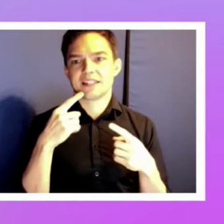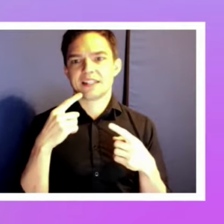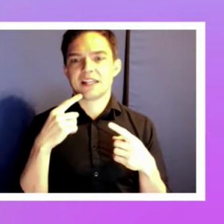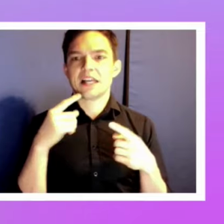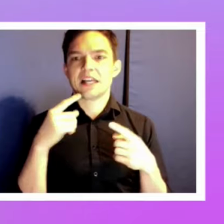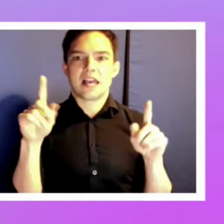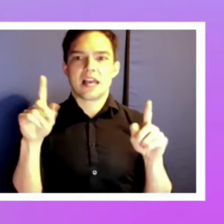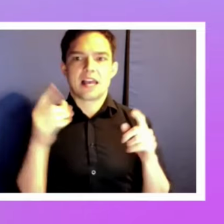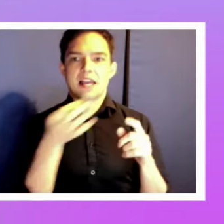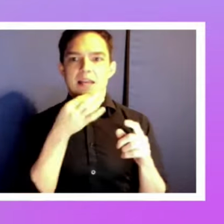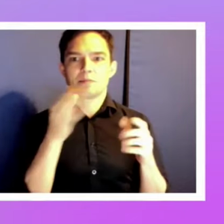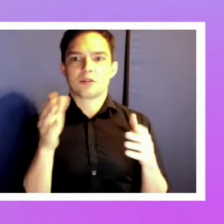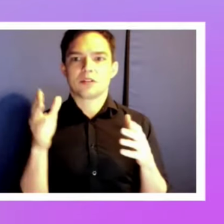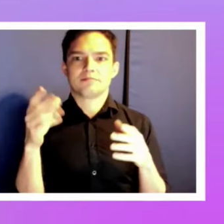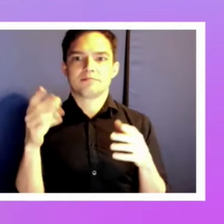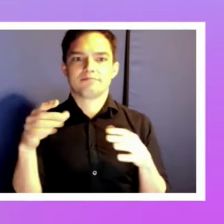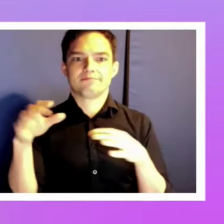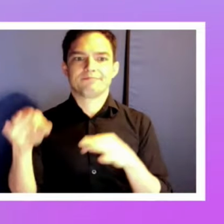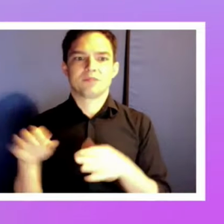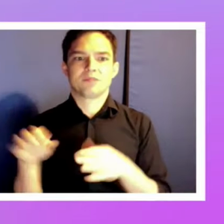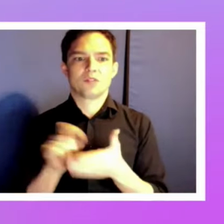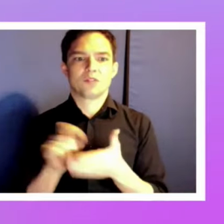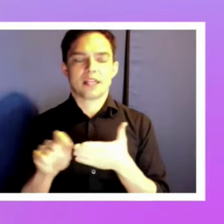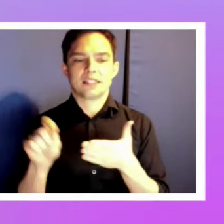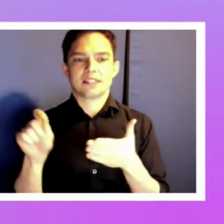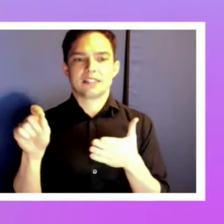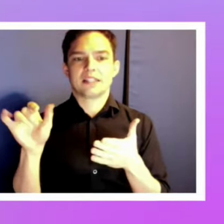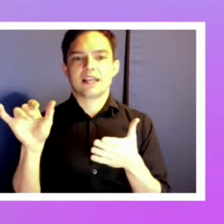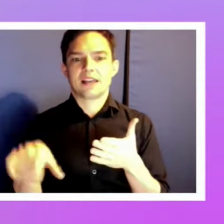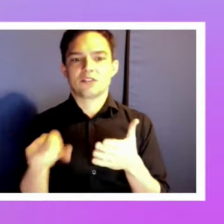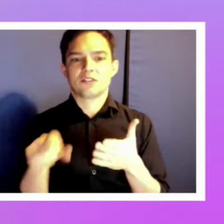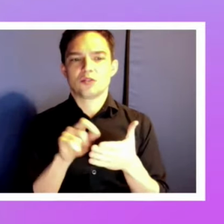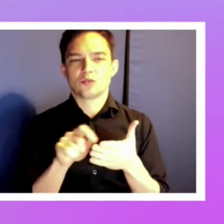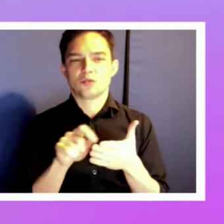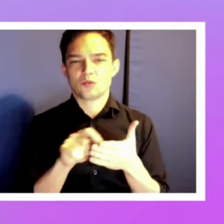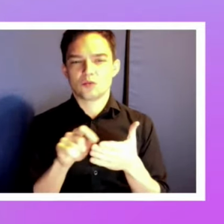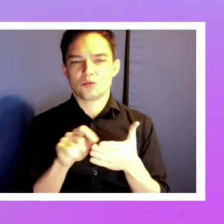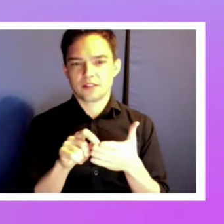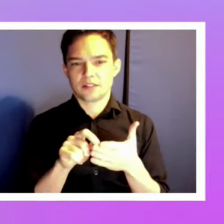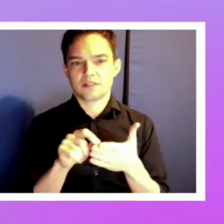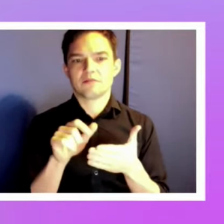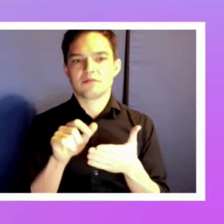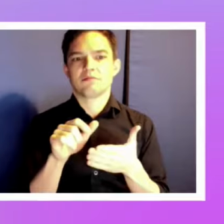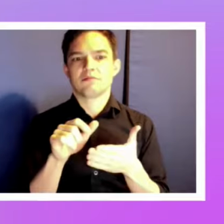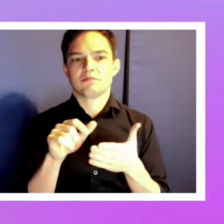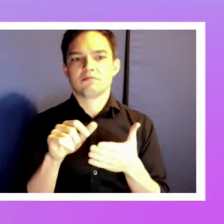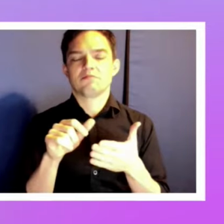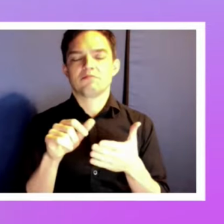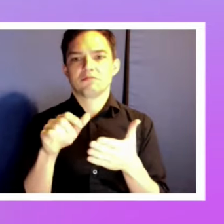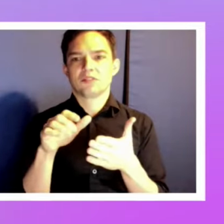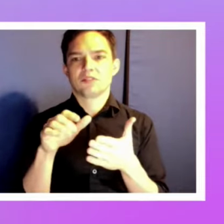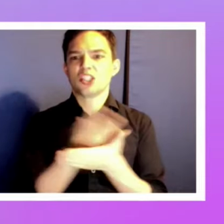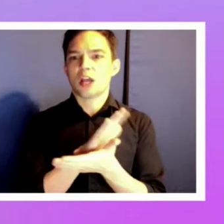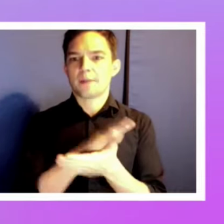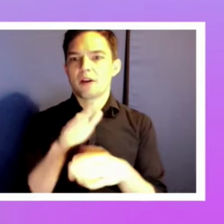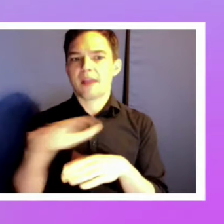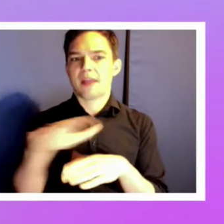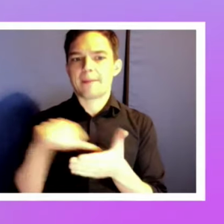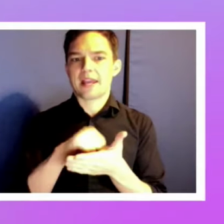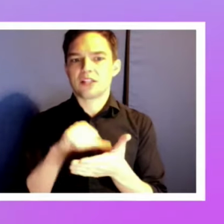a title must describe the topic or purpose of the page. So this is a subset of the broader